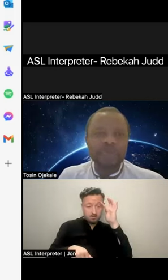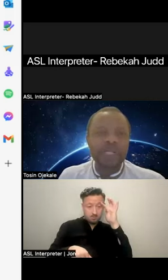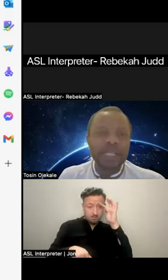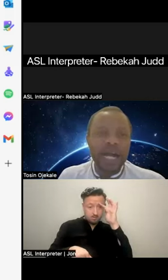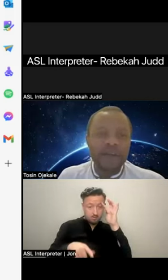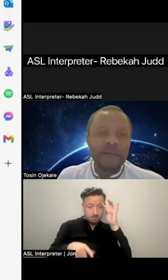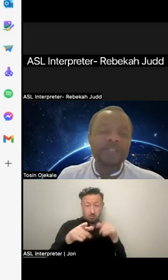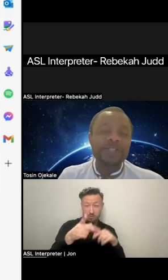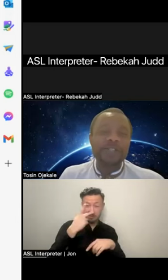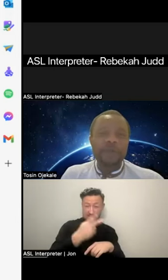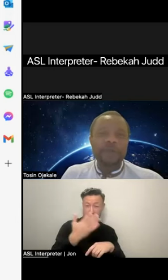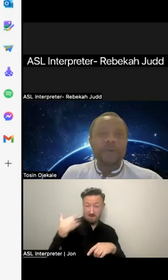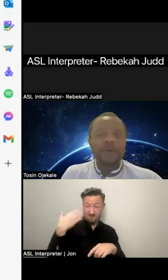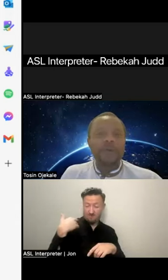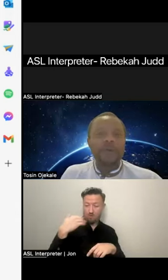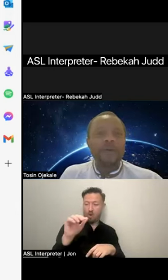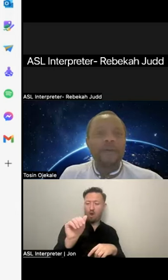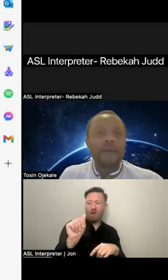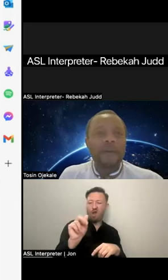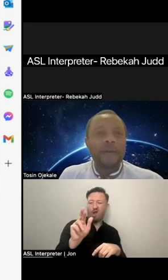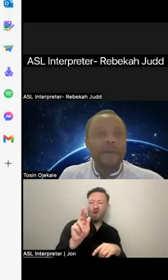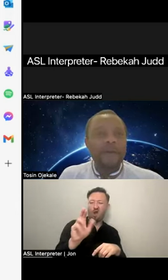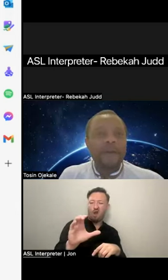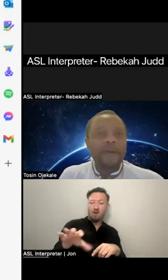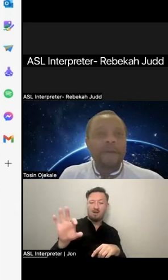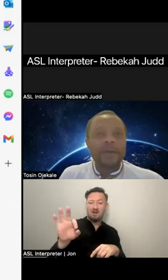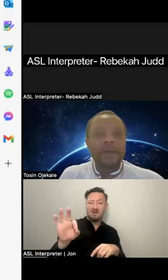have experienced arc flashes before?